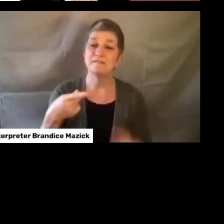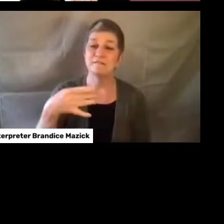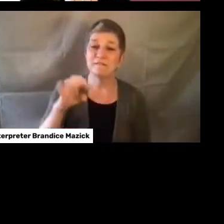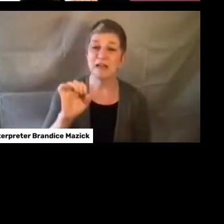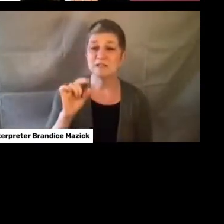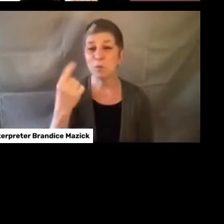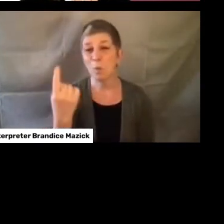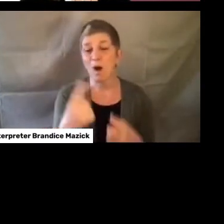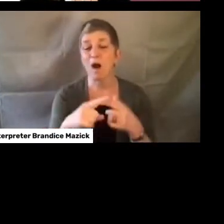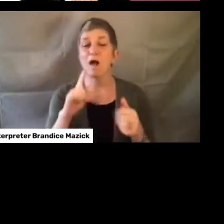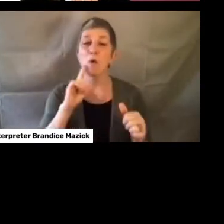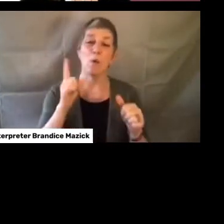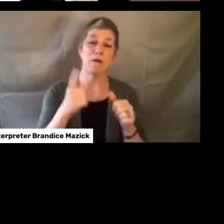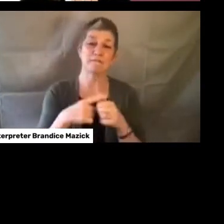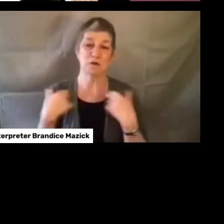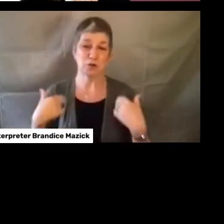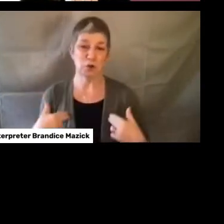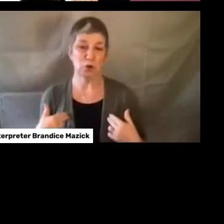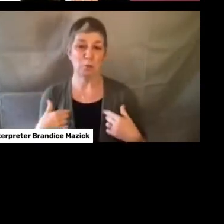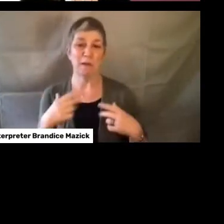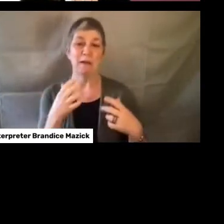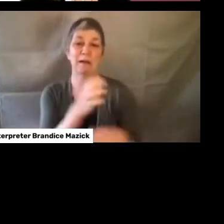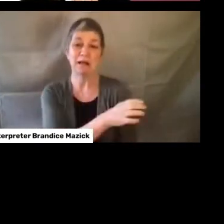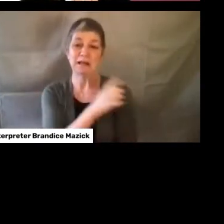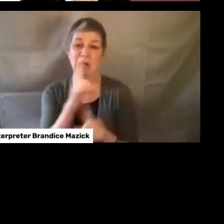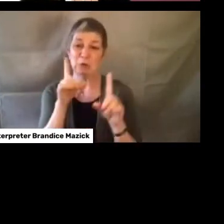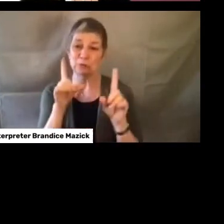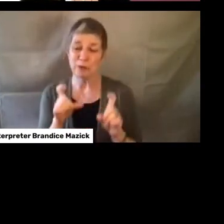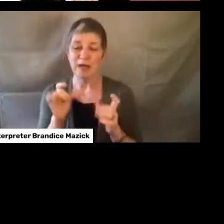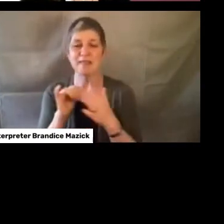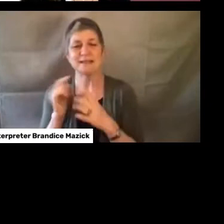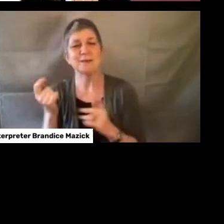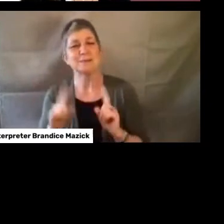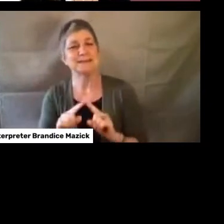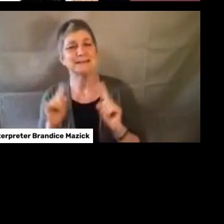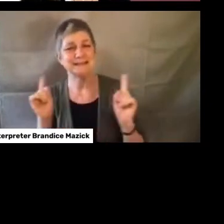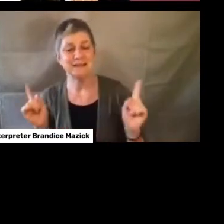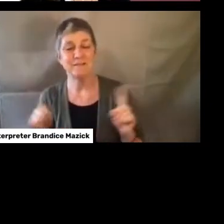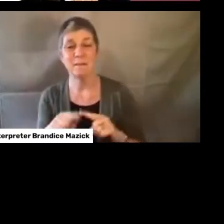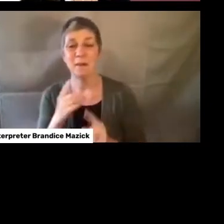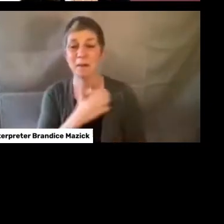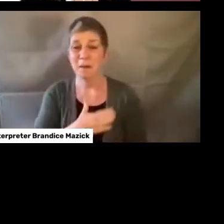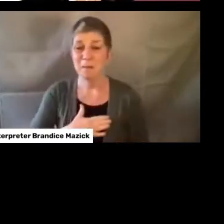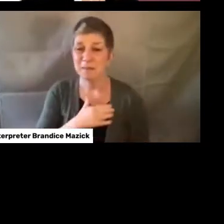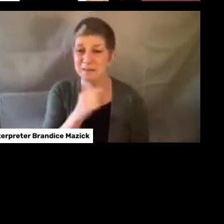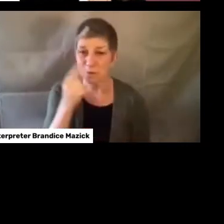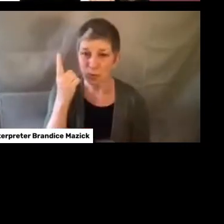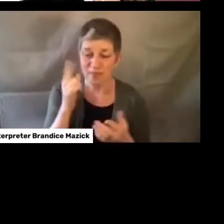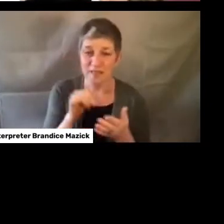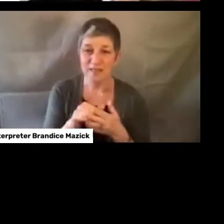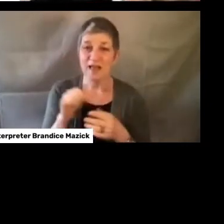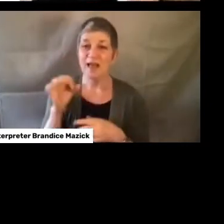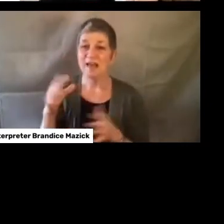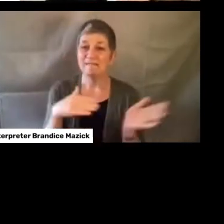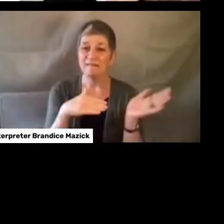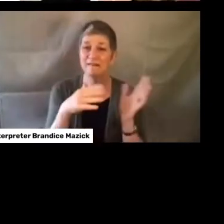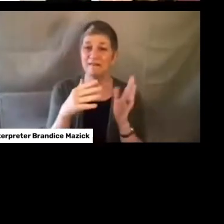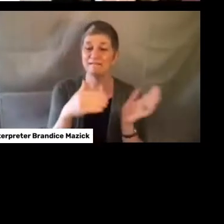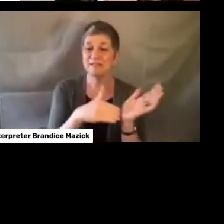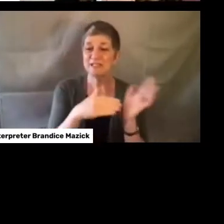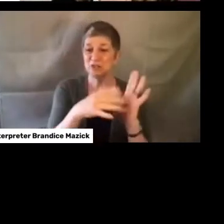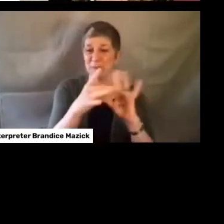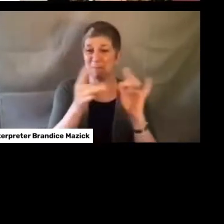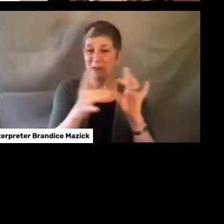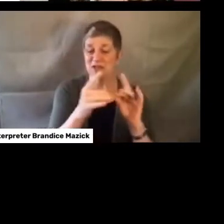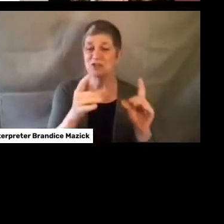human clinical trial, that's a little bit of a different story. But please don't think that if a physician mentions a clinical